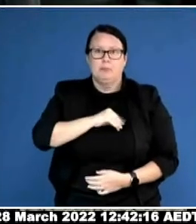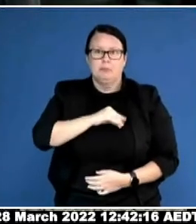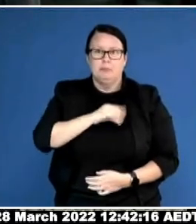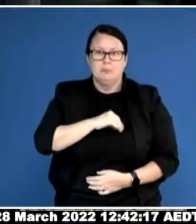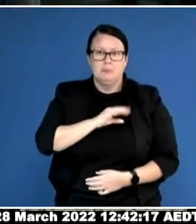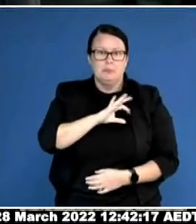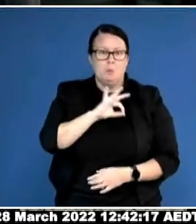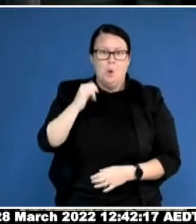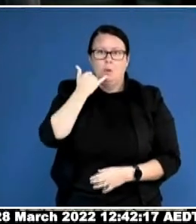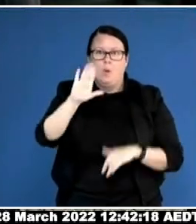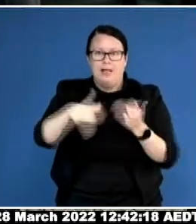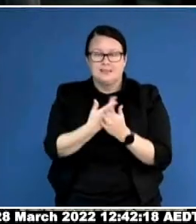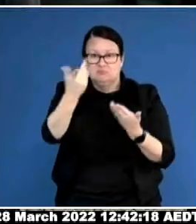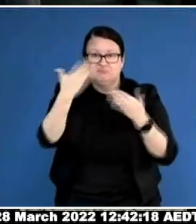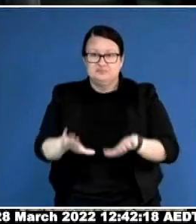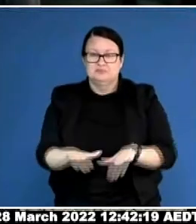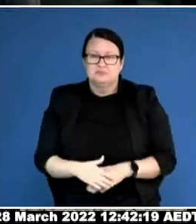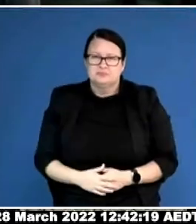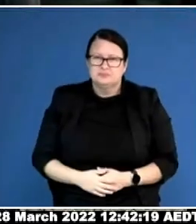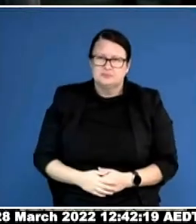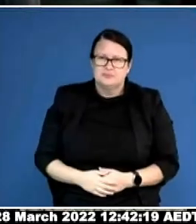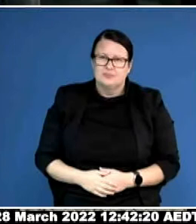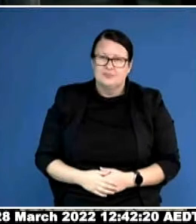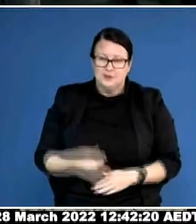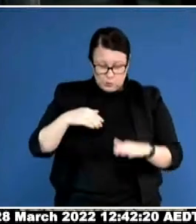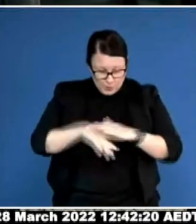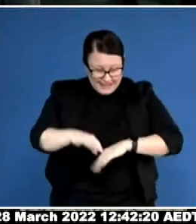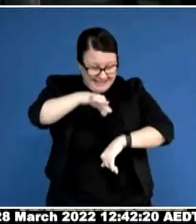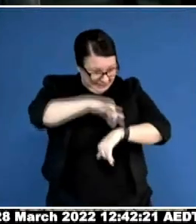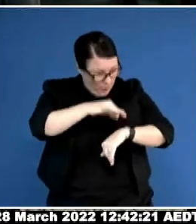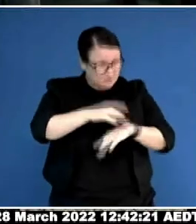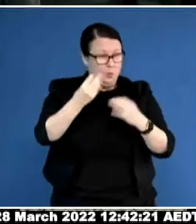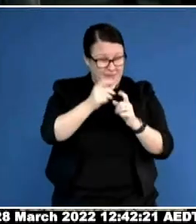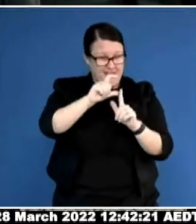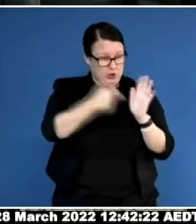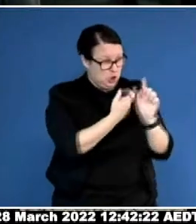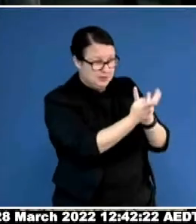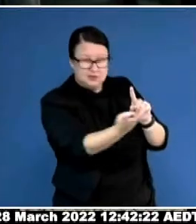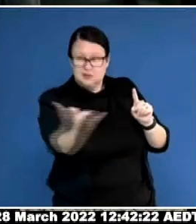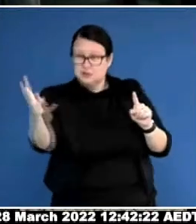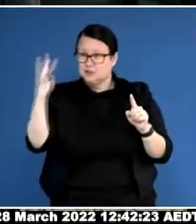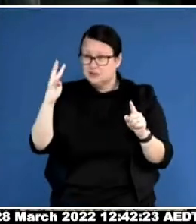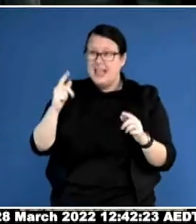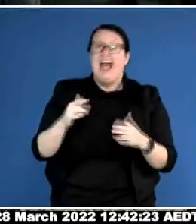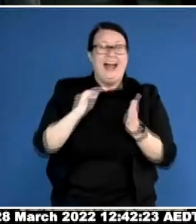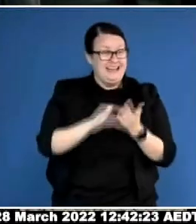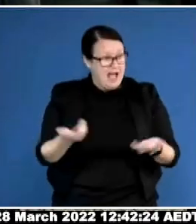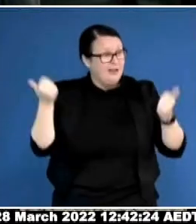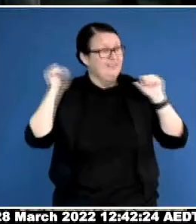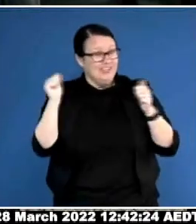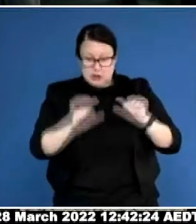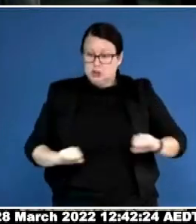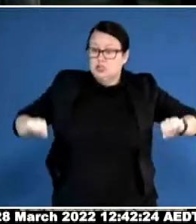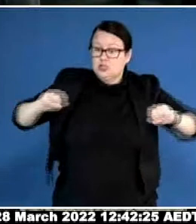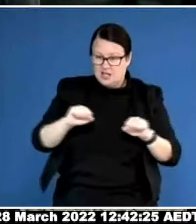You've been in hospital, you've been treated, and now you're about to be discharged back into his care. You are